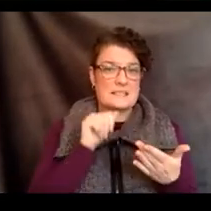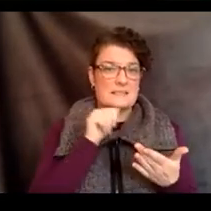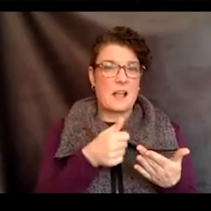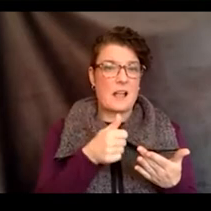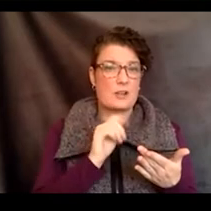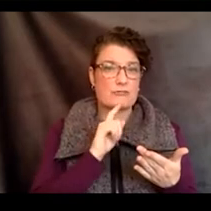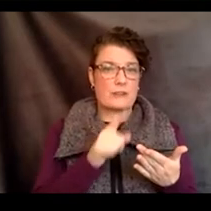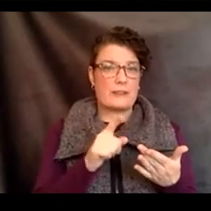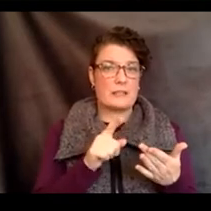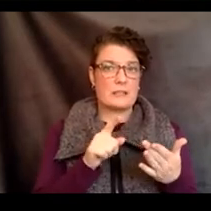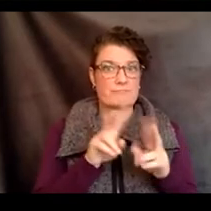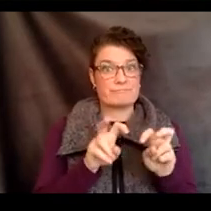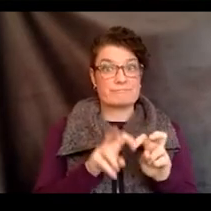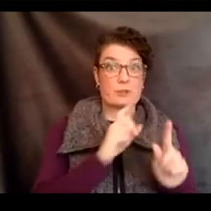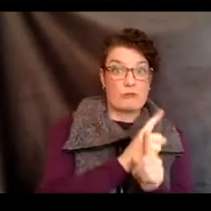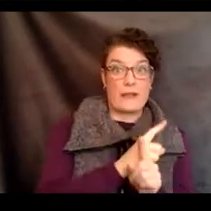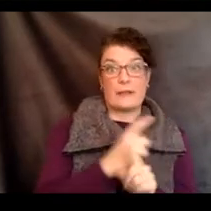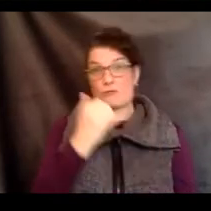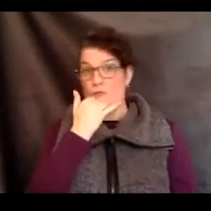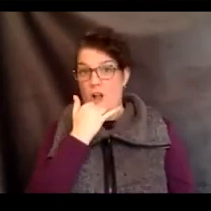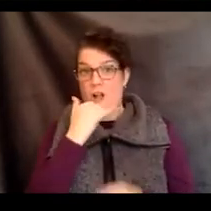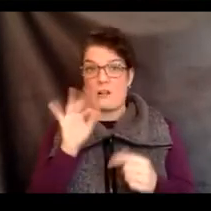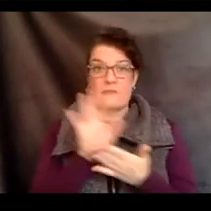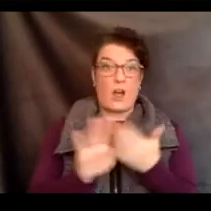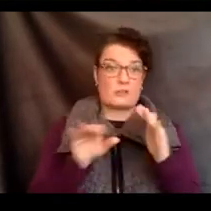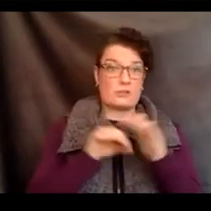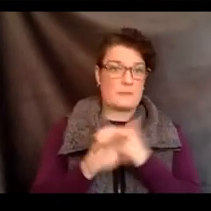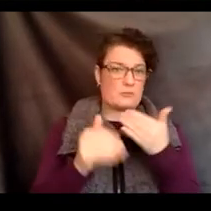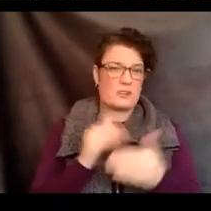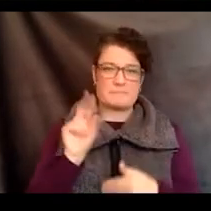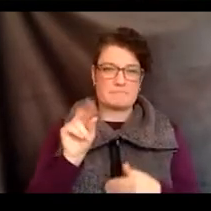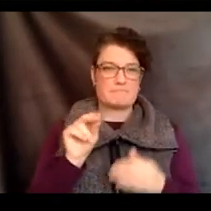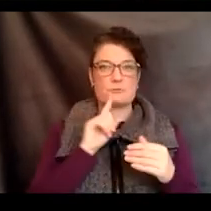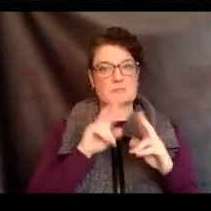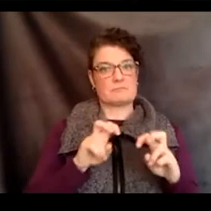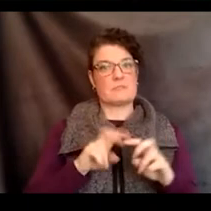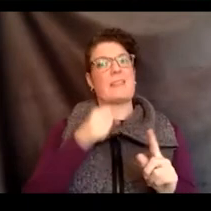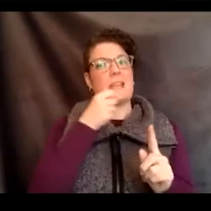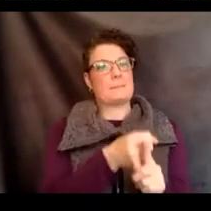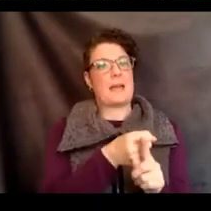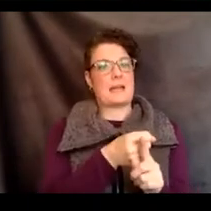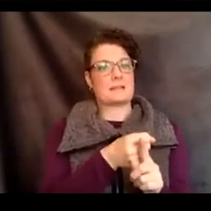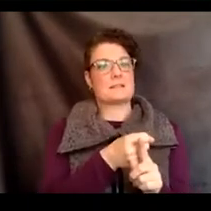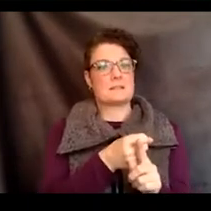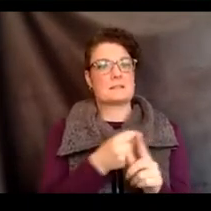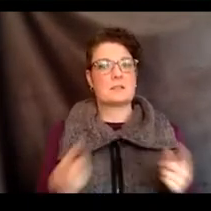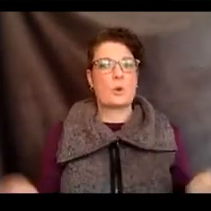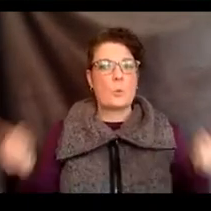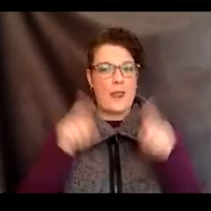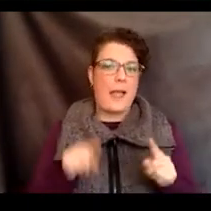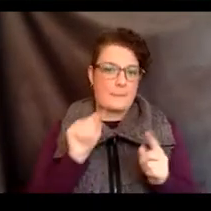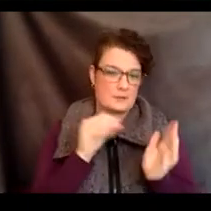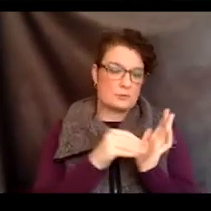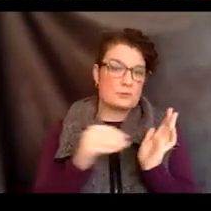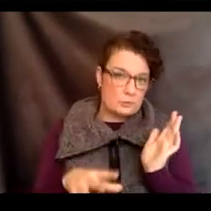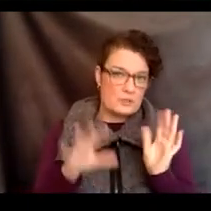the right and wrong of the college admissions process. It's really looking at the impact and what happens to students